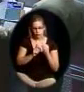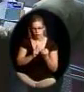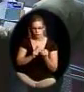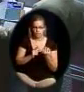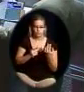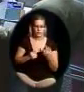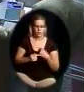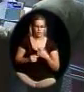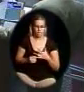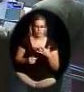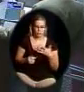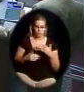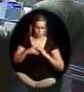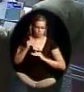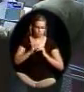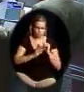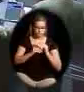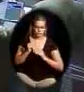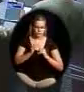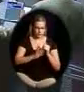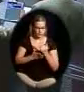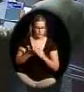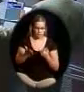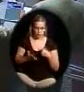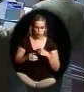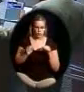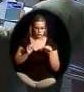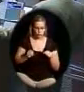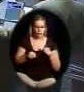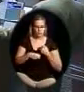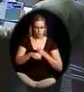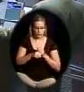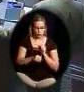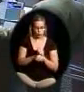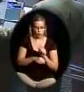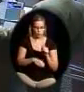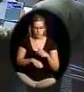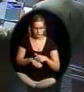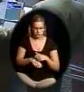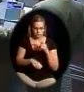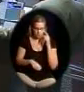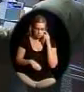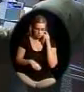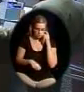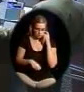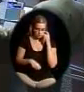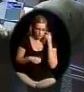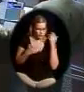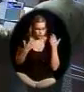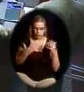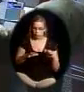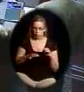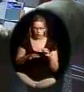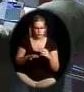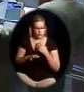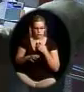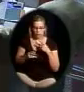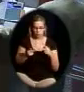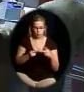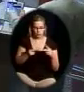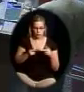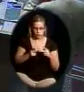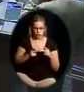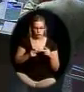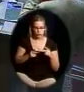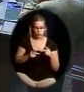situation, and I feel pretty comfortable this is something that we could make work this one time, but I don't want to get in a position that these